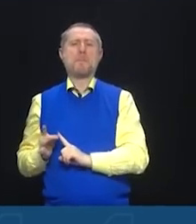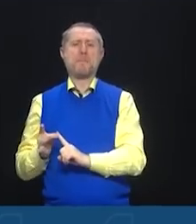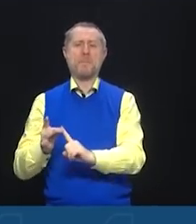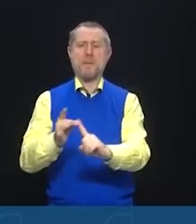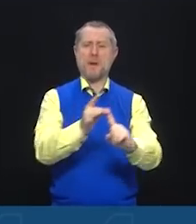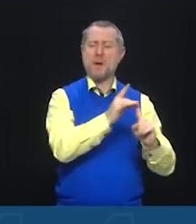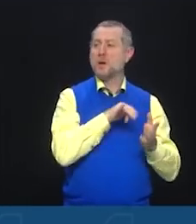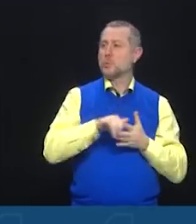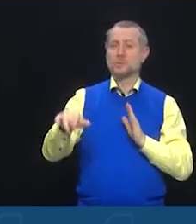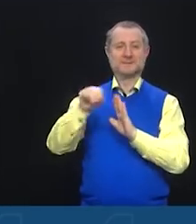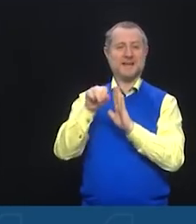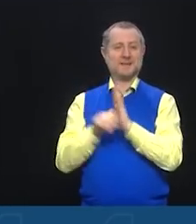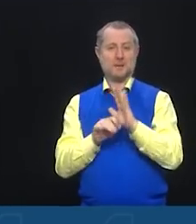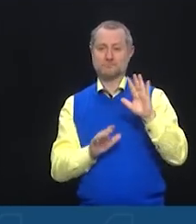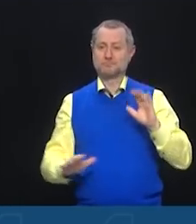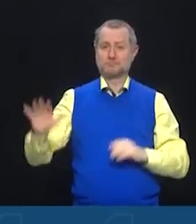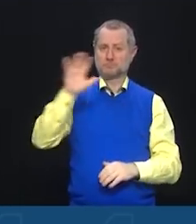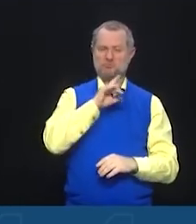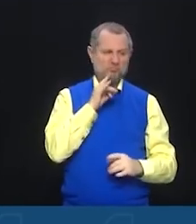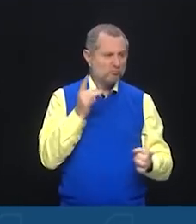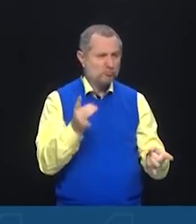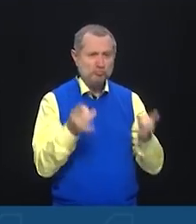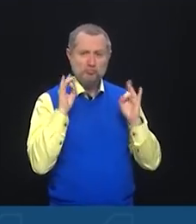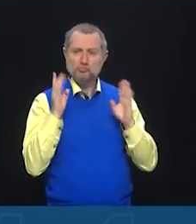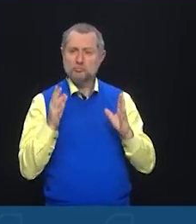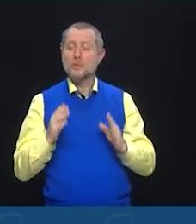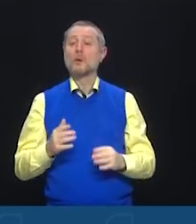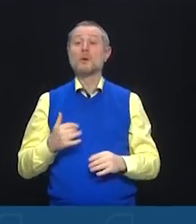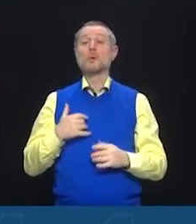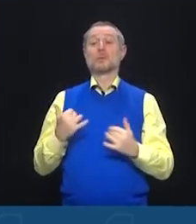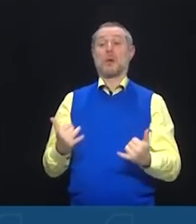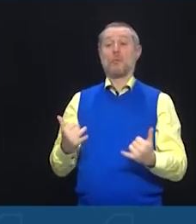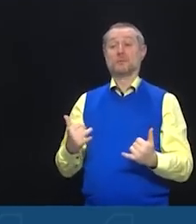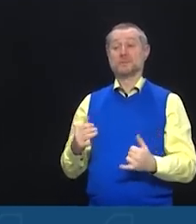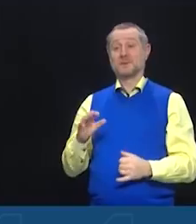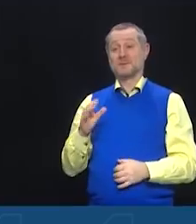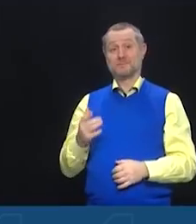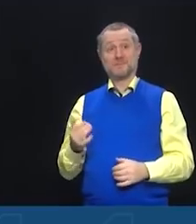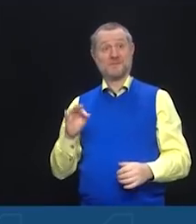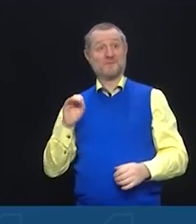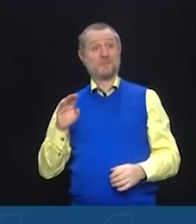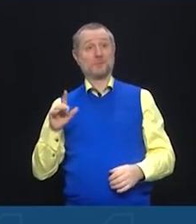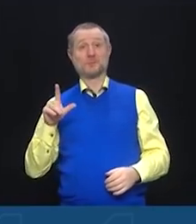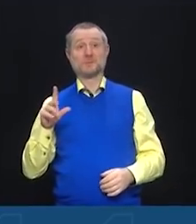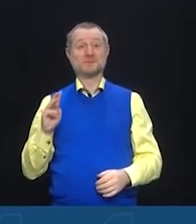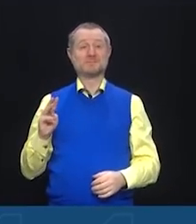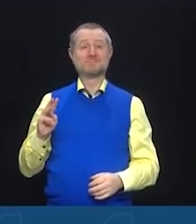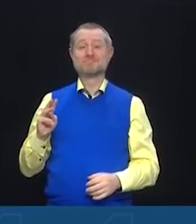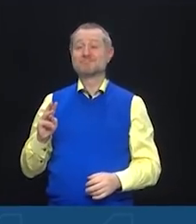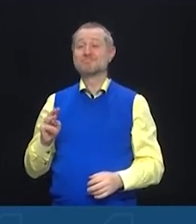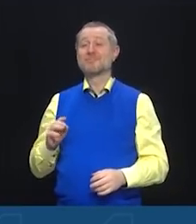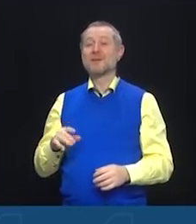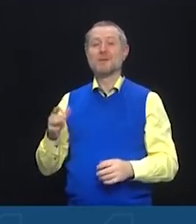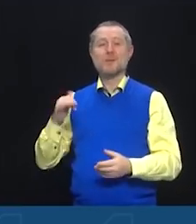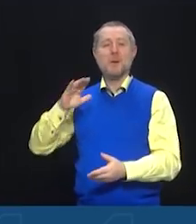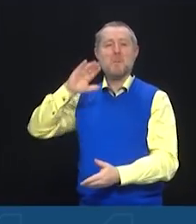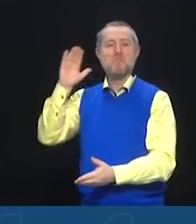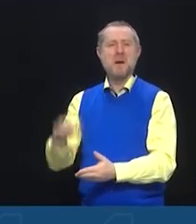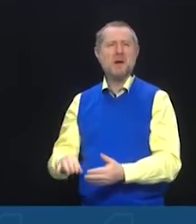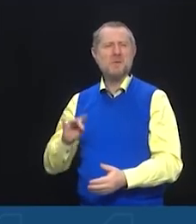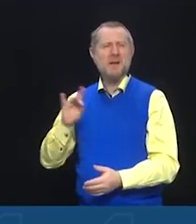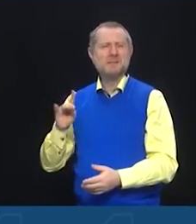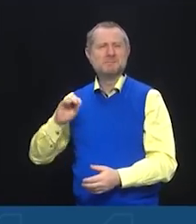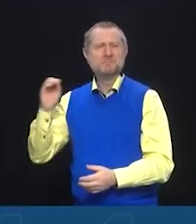was quite extraordinary. Now look where we are today, a 98% drop in cases based on the number